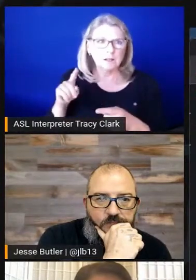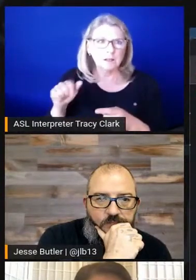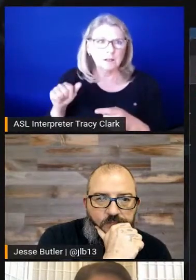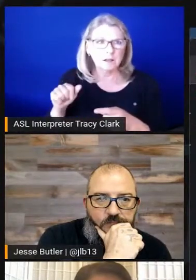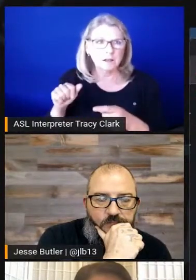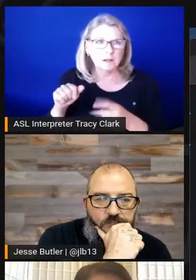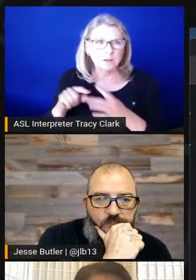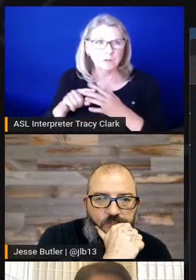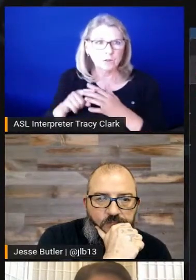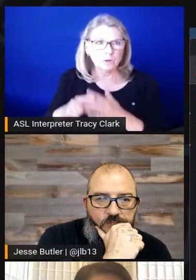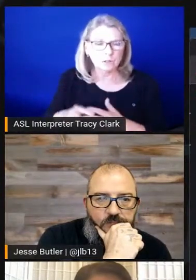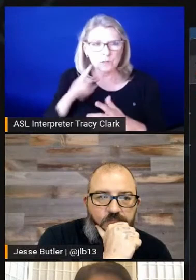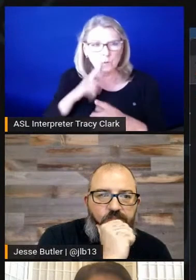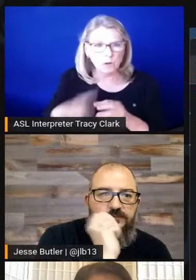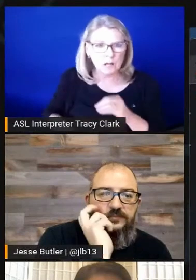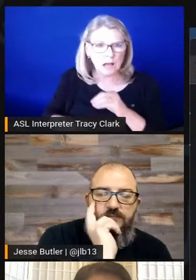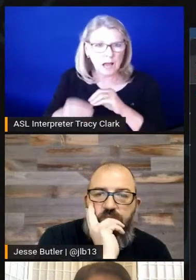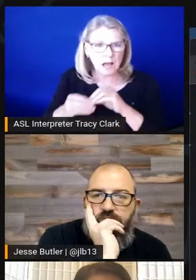We'll just add AMP for now.